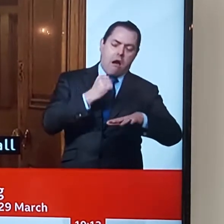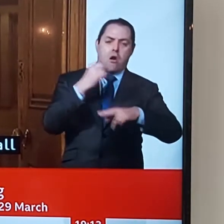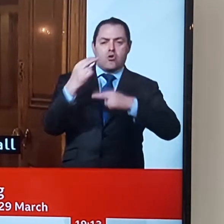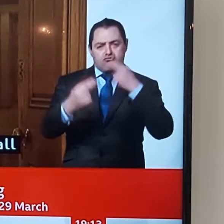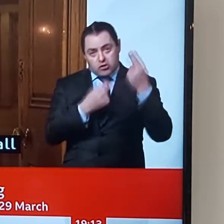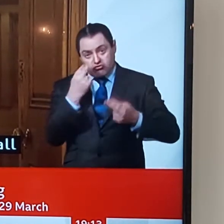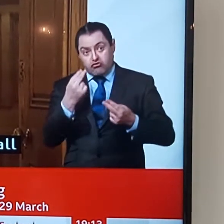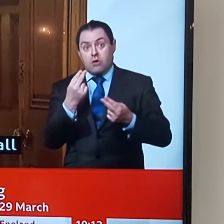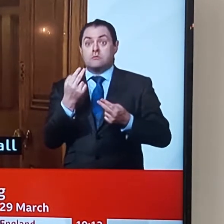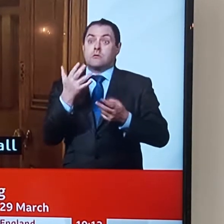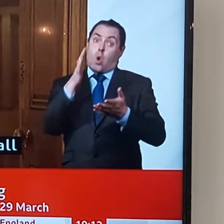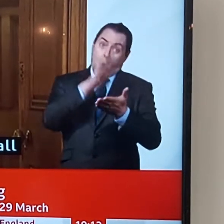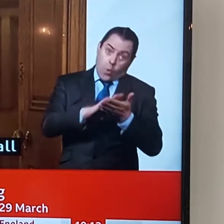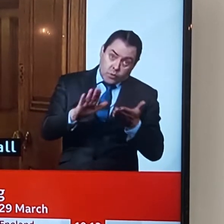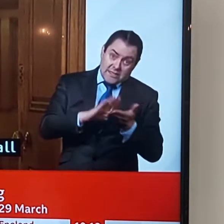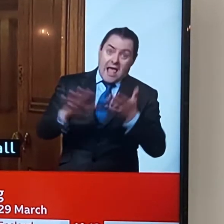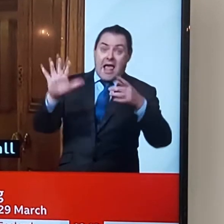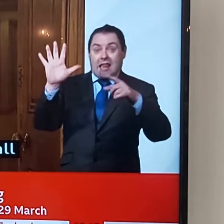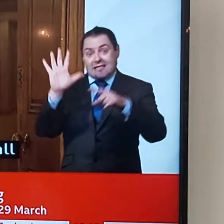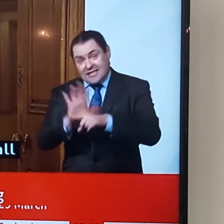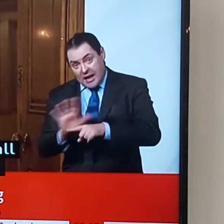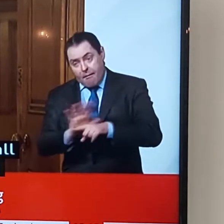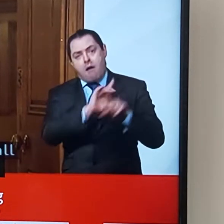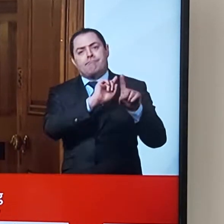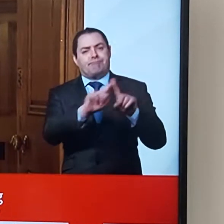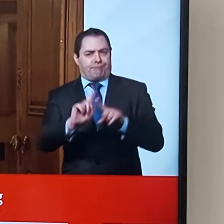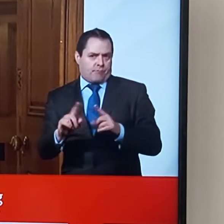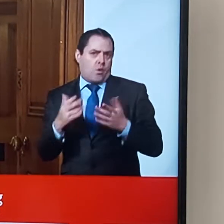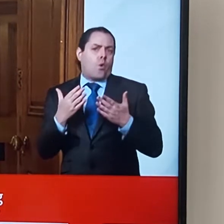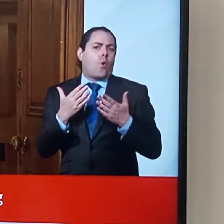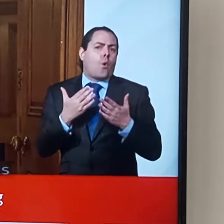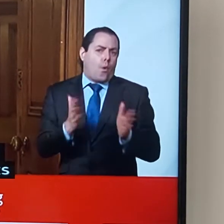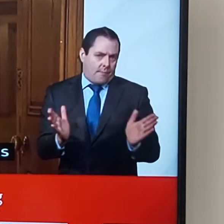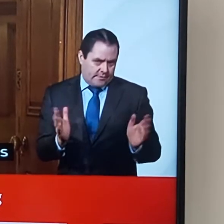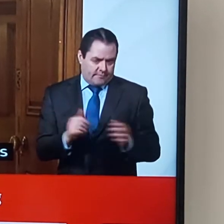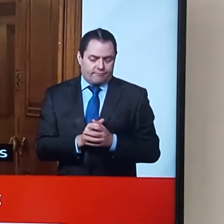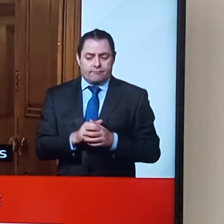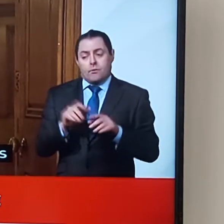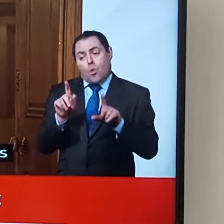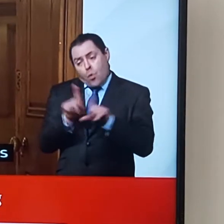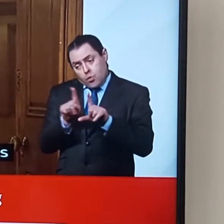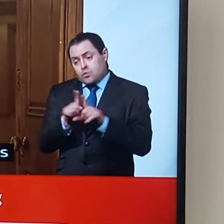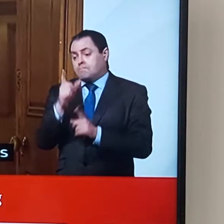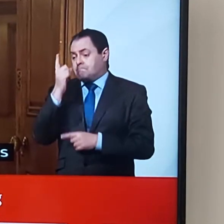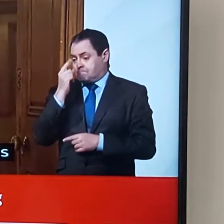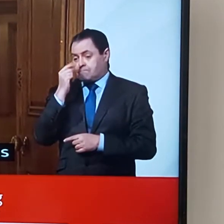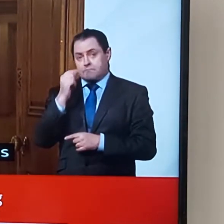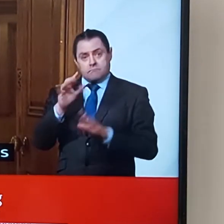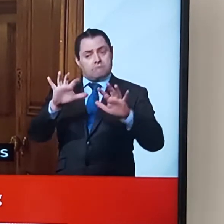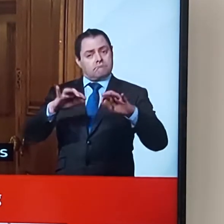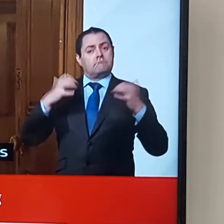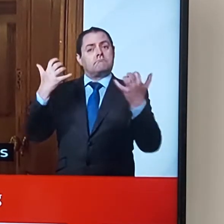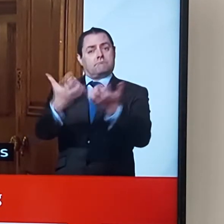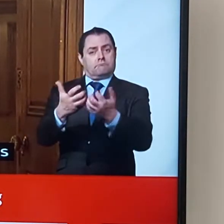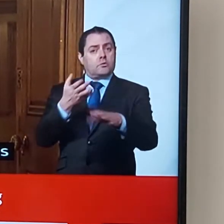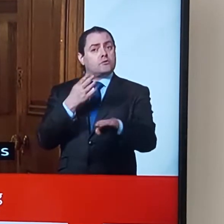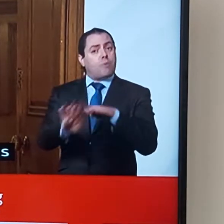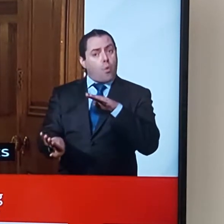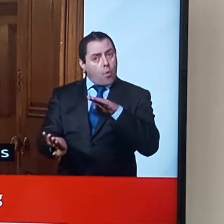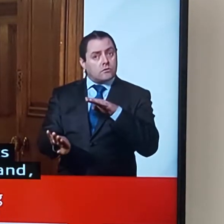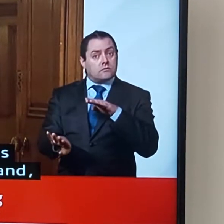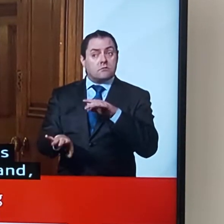hotels and cinemas, and subject to capacity limits, we will also open sports stadia,